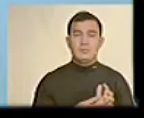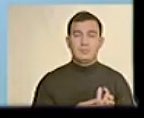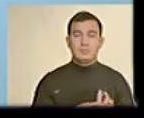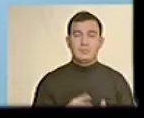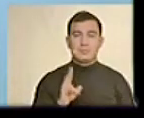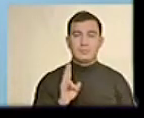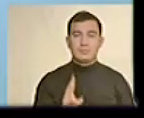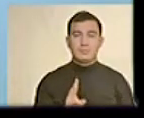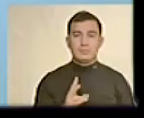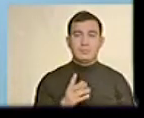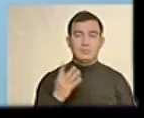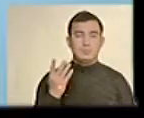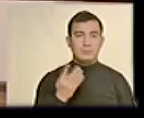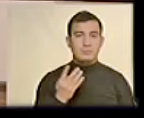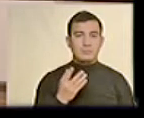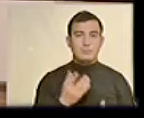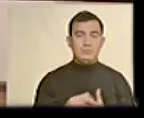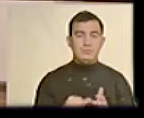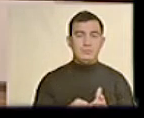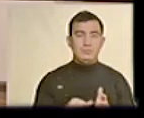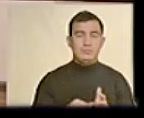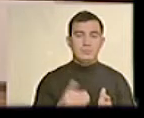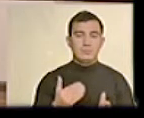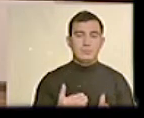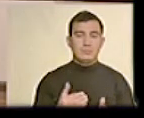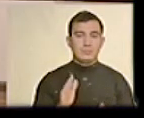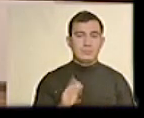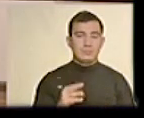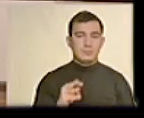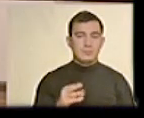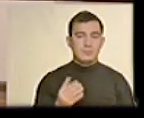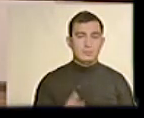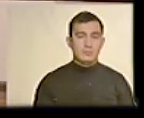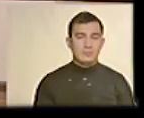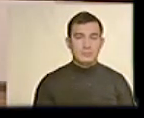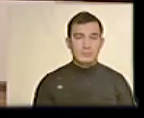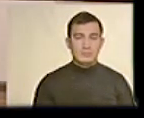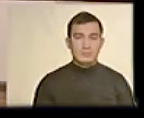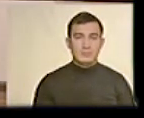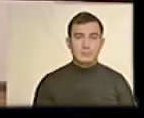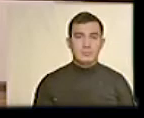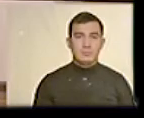n 4-tinchisi m ning 6-tinchisi hosil bo'ladi.